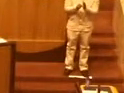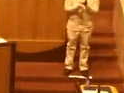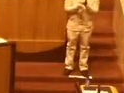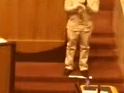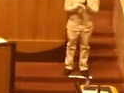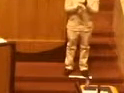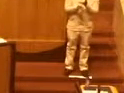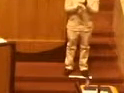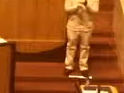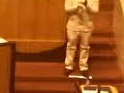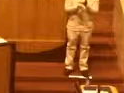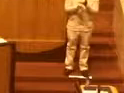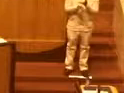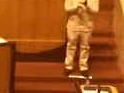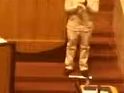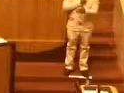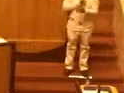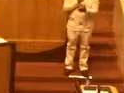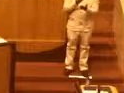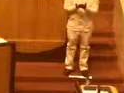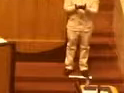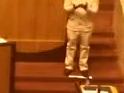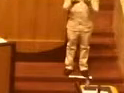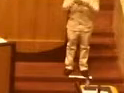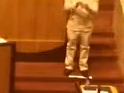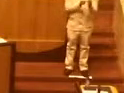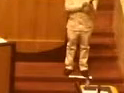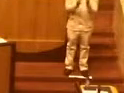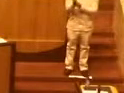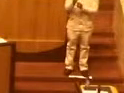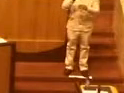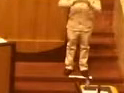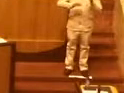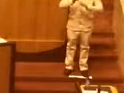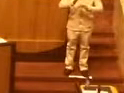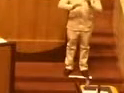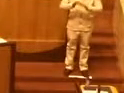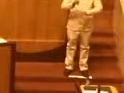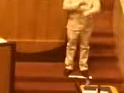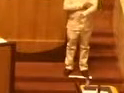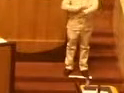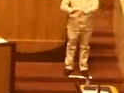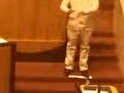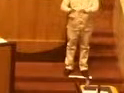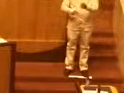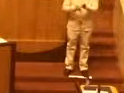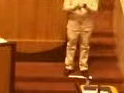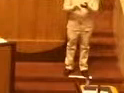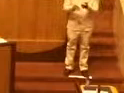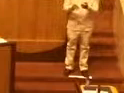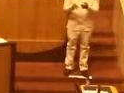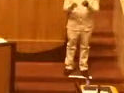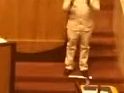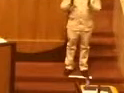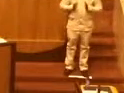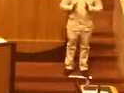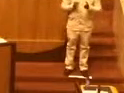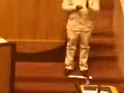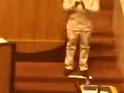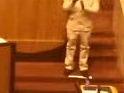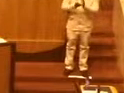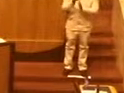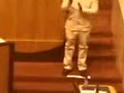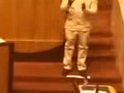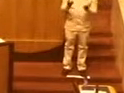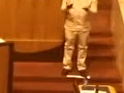to roll out infrastructure and construct roads in pursuit of human development, creation